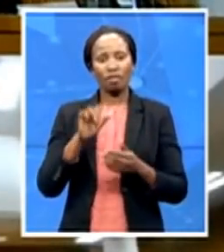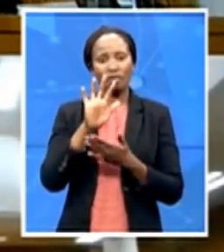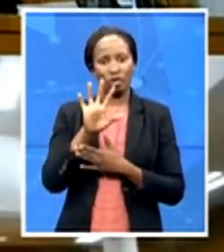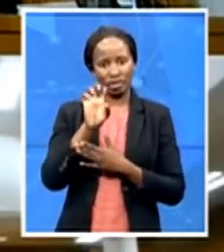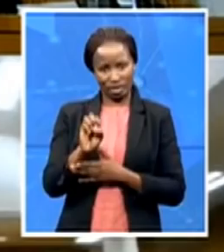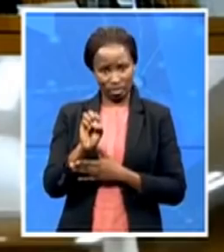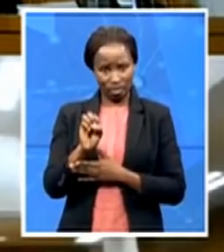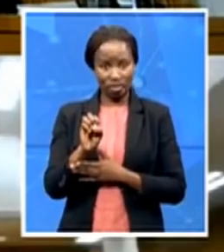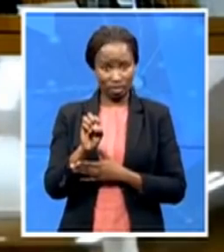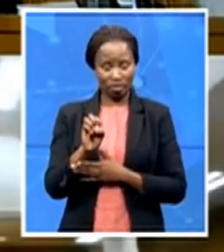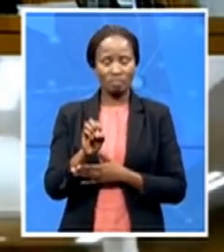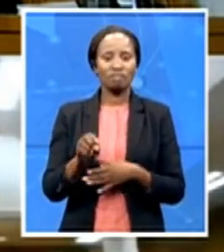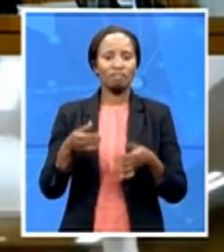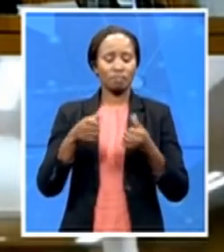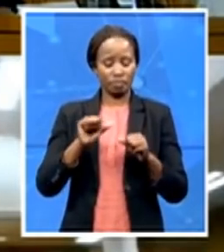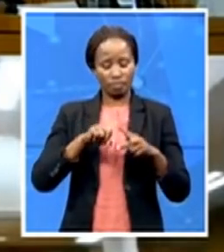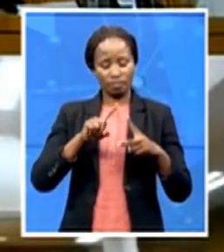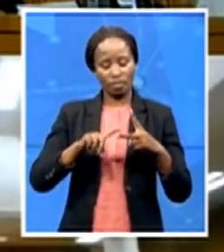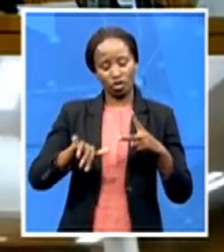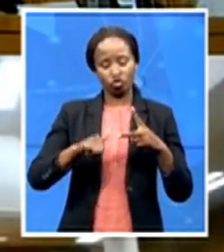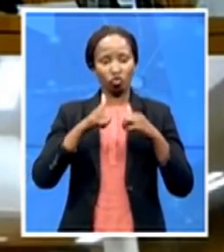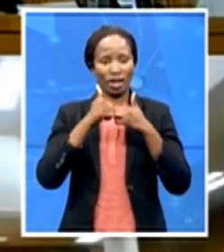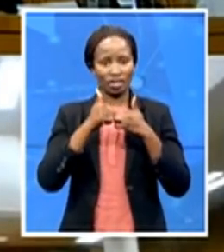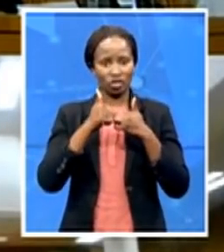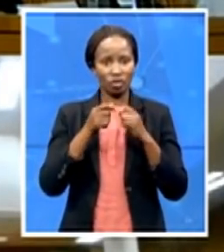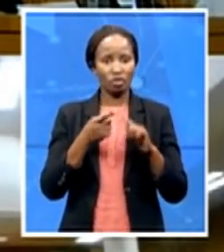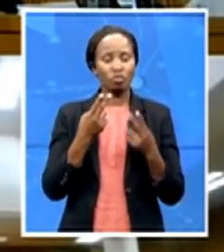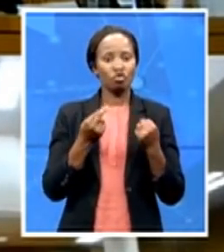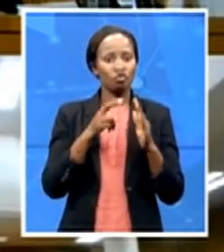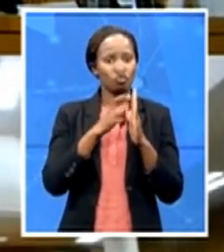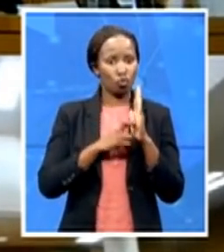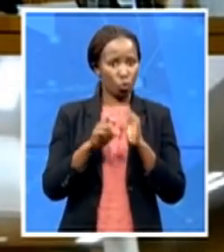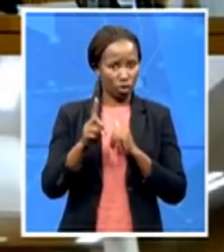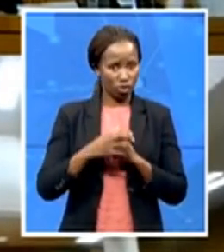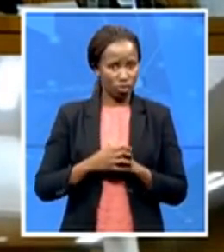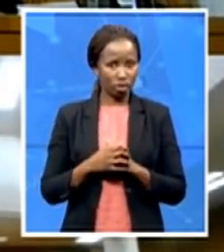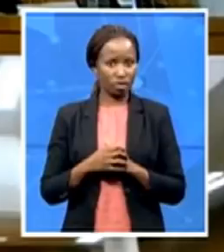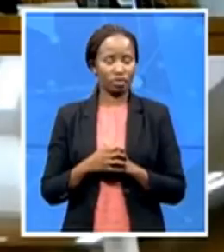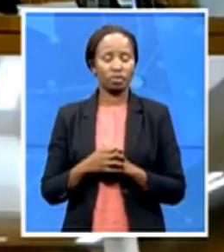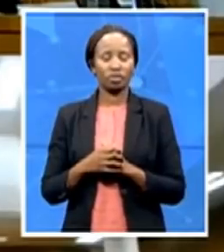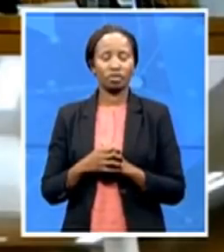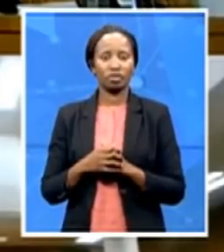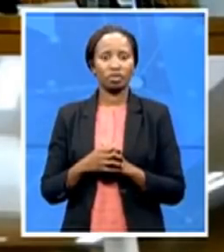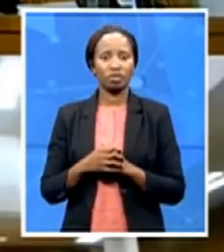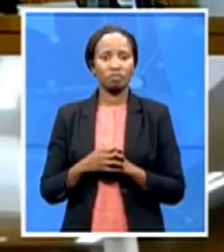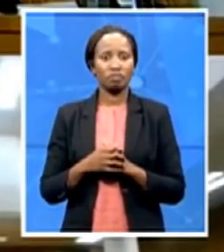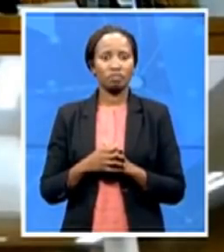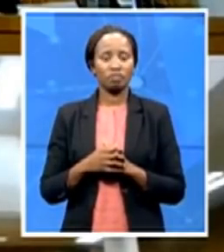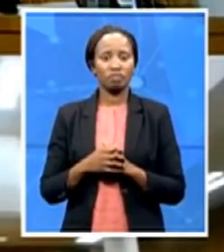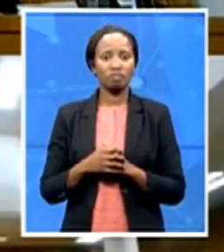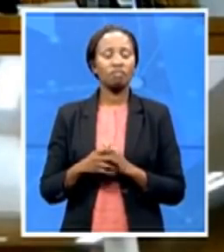new rules. That is that they impermissibly change the thresholds for impeachment in Section 194 of the